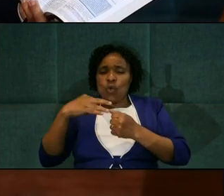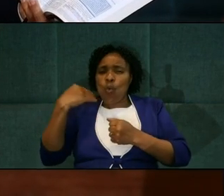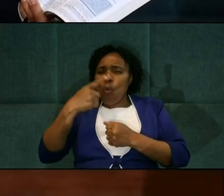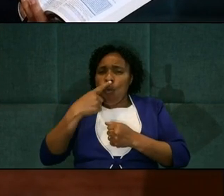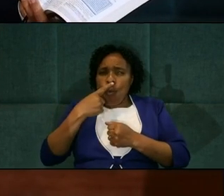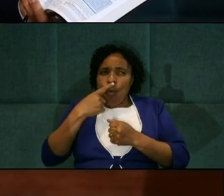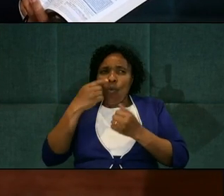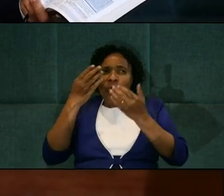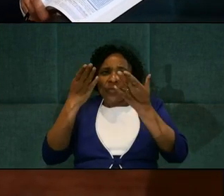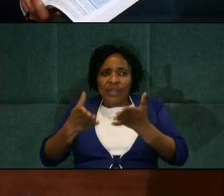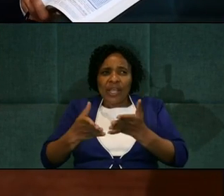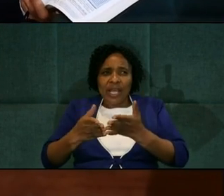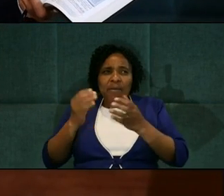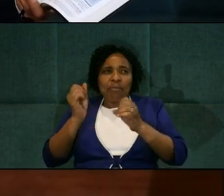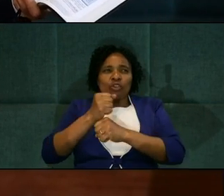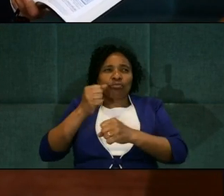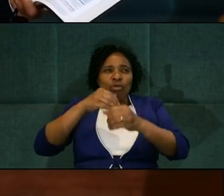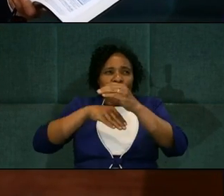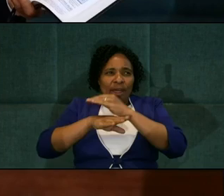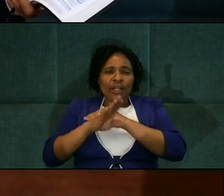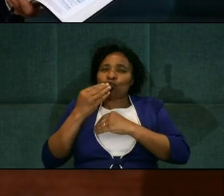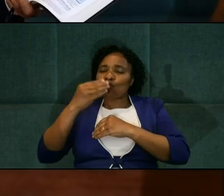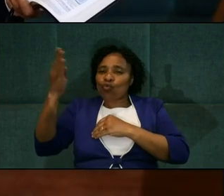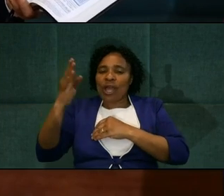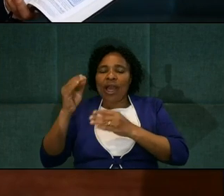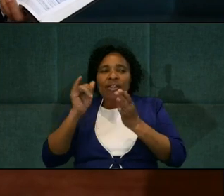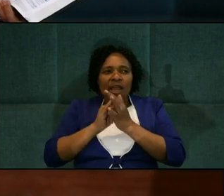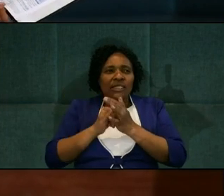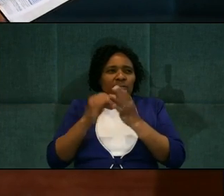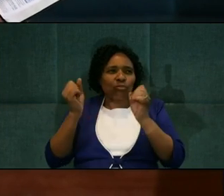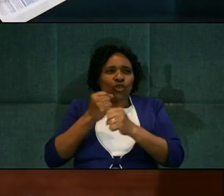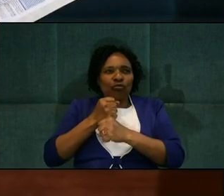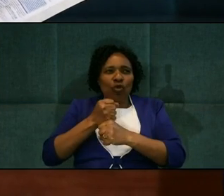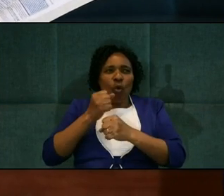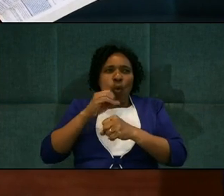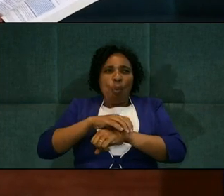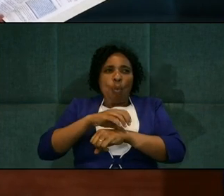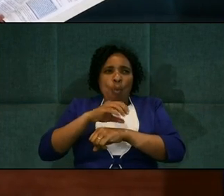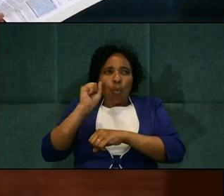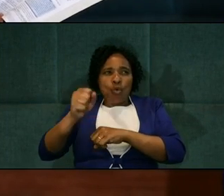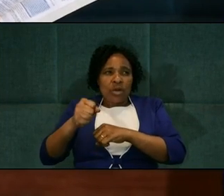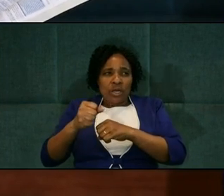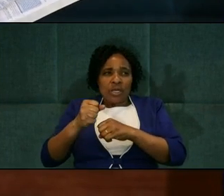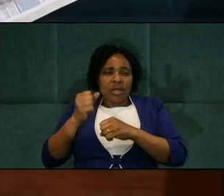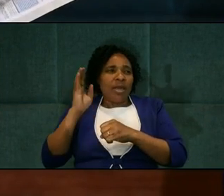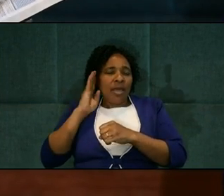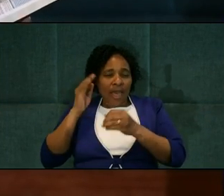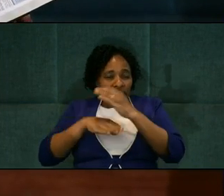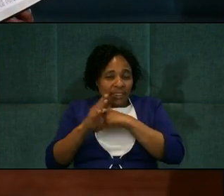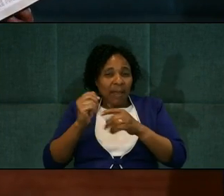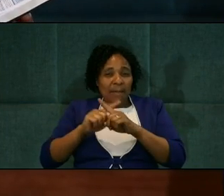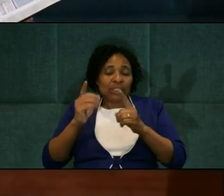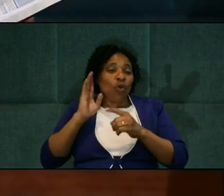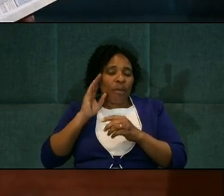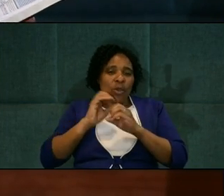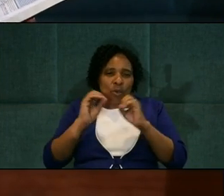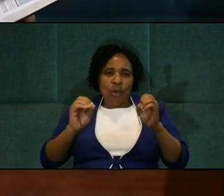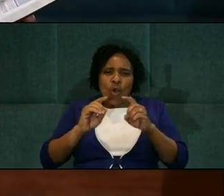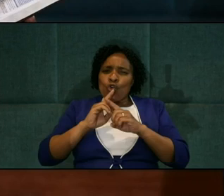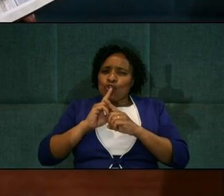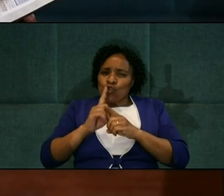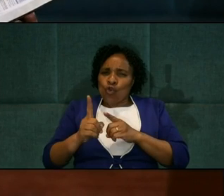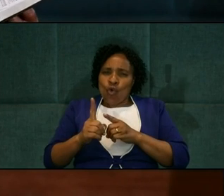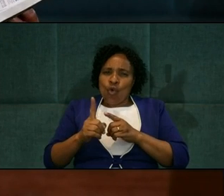swear that they would not enter his rest, but to those who did not obey? I mean, verse 19. So